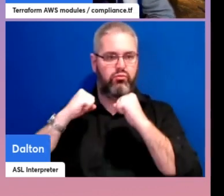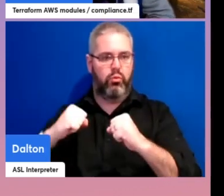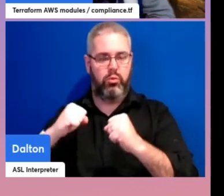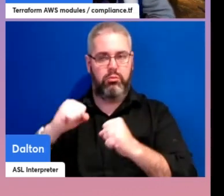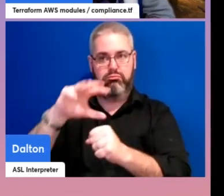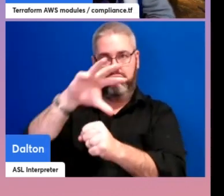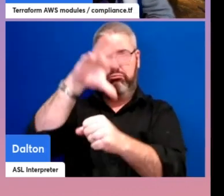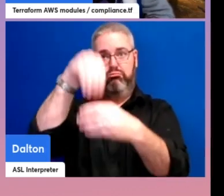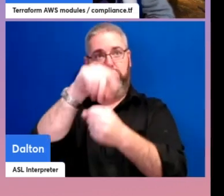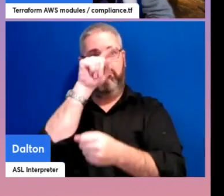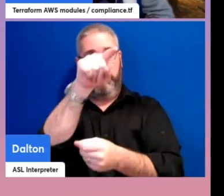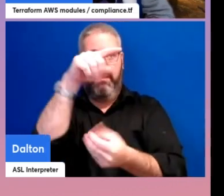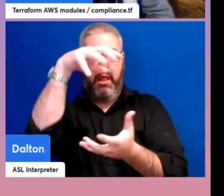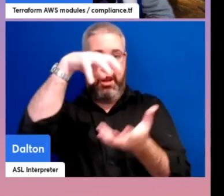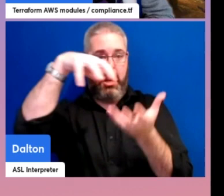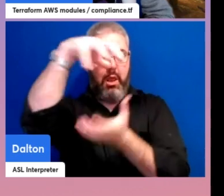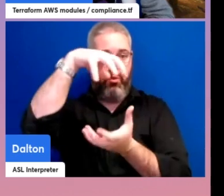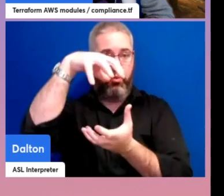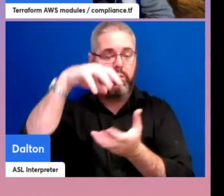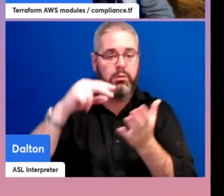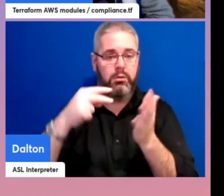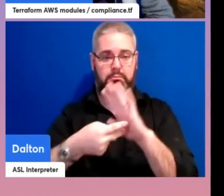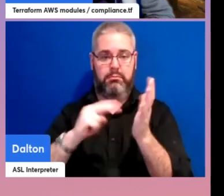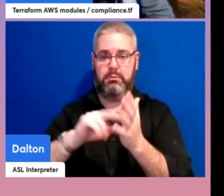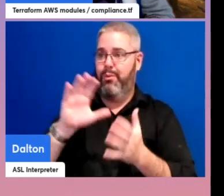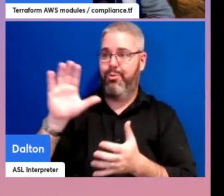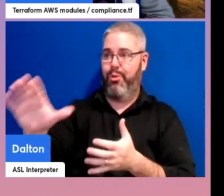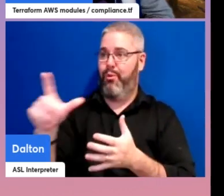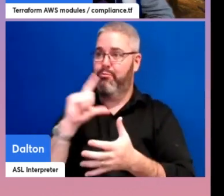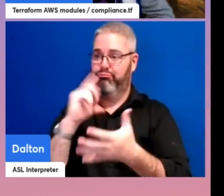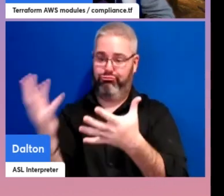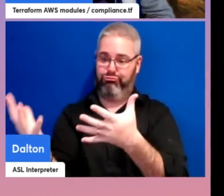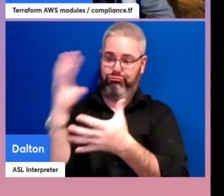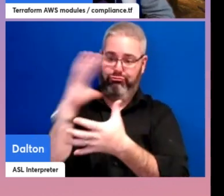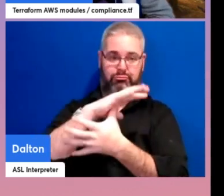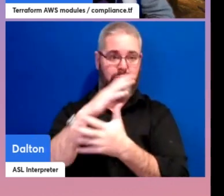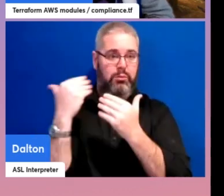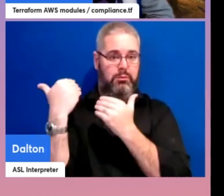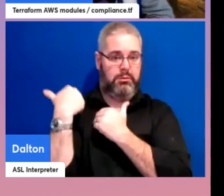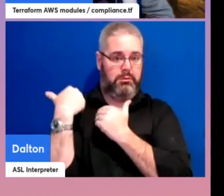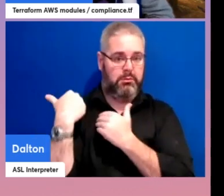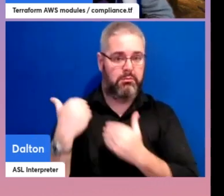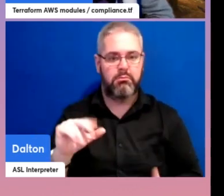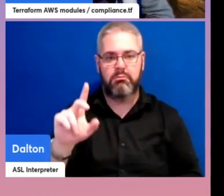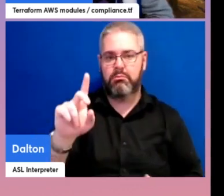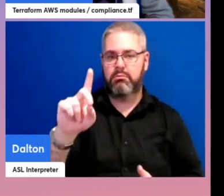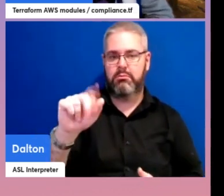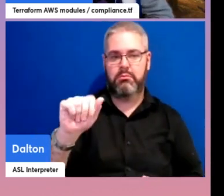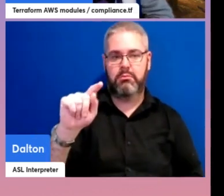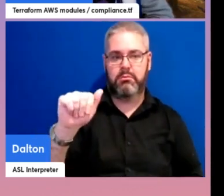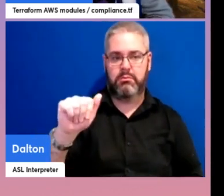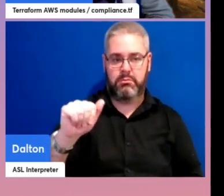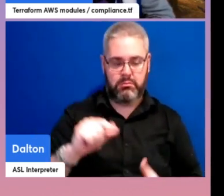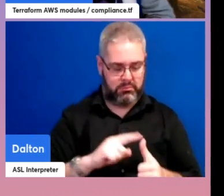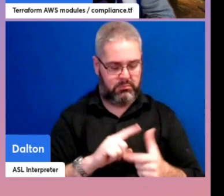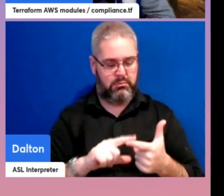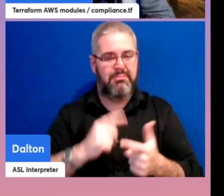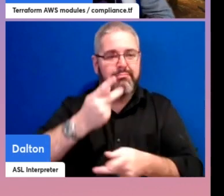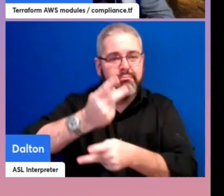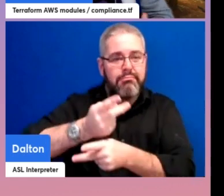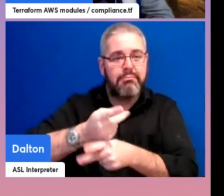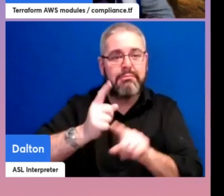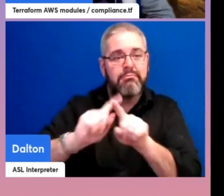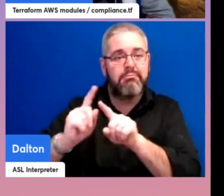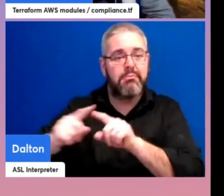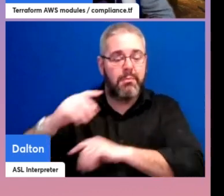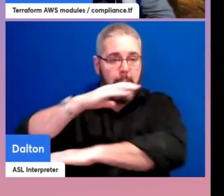cloud. So primarily their responsibility is customer data, taking care of different platforms